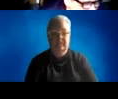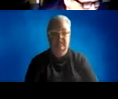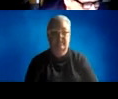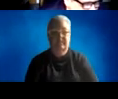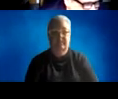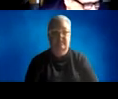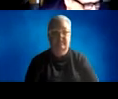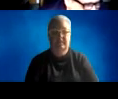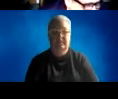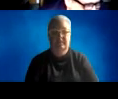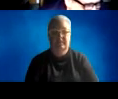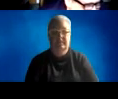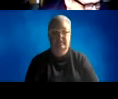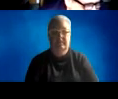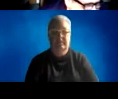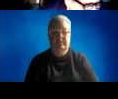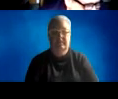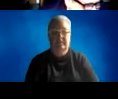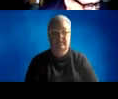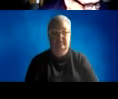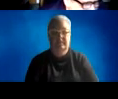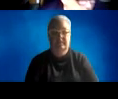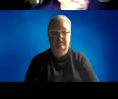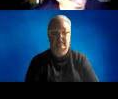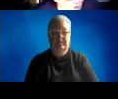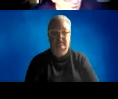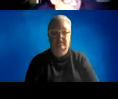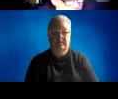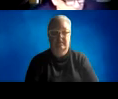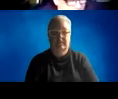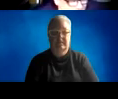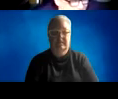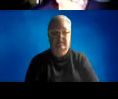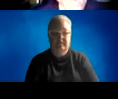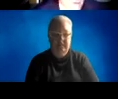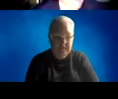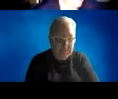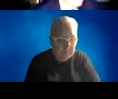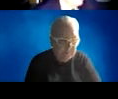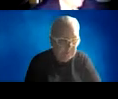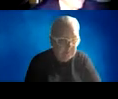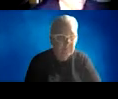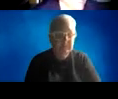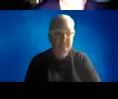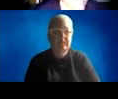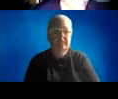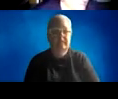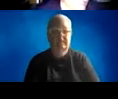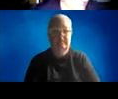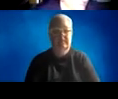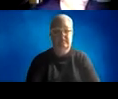Resource package on collecting and analysing data on persons with disabilities. All right. Yeah. UNICEF Washington Group module on